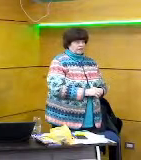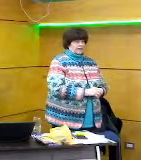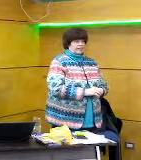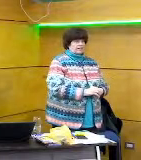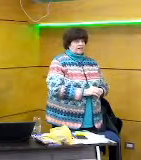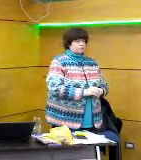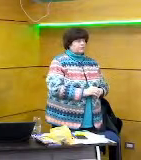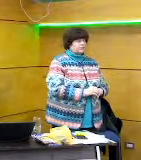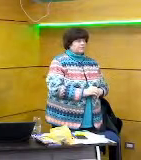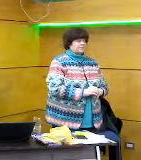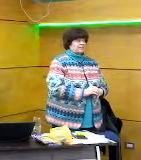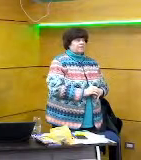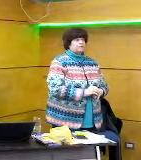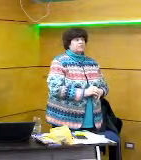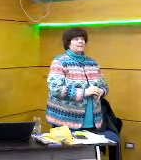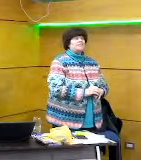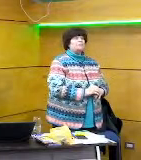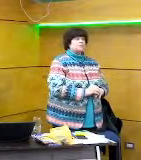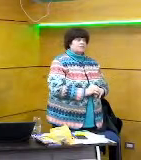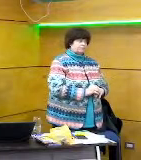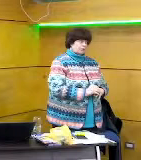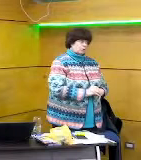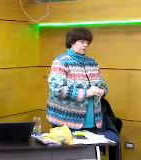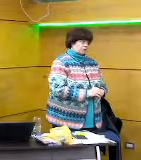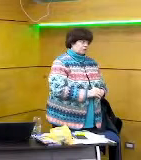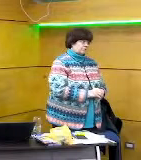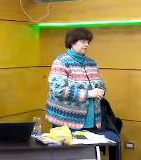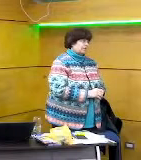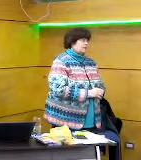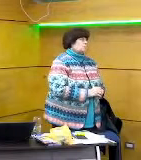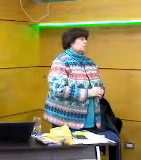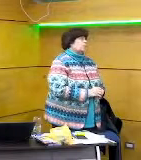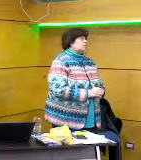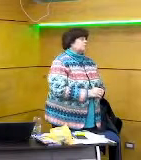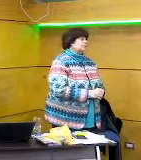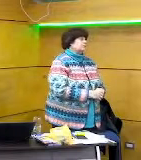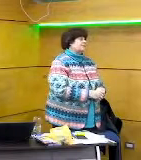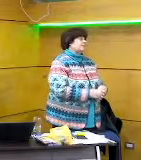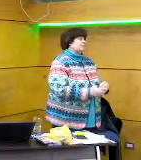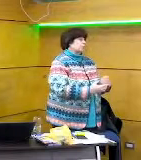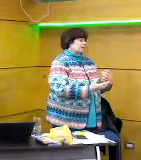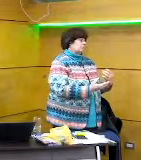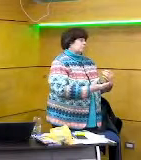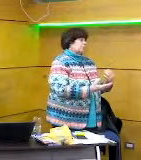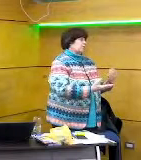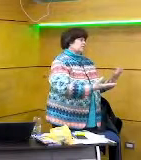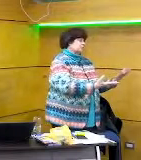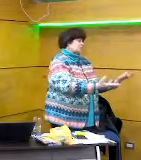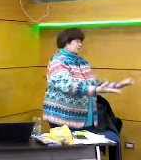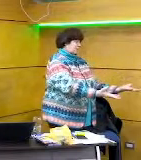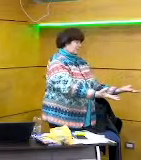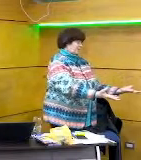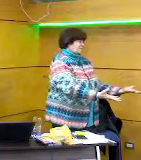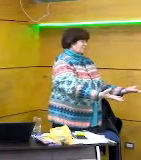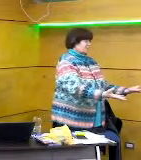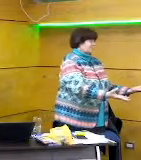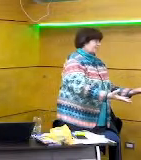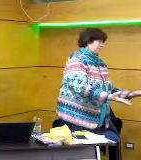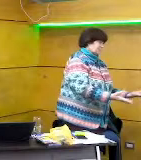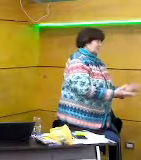lunch. And I was going to say if there's any specific questions, but we certainly can give a round of applause to